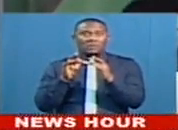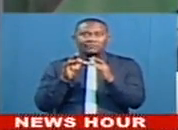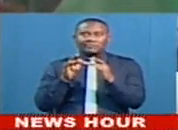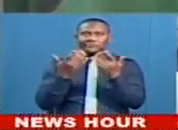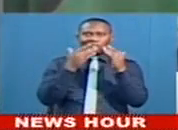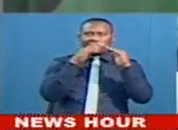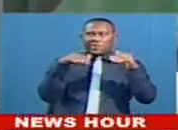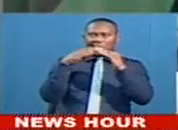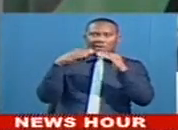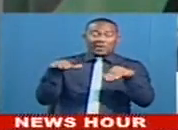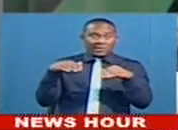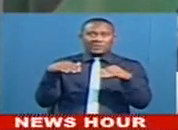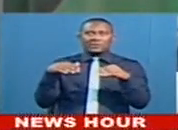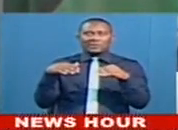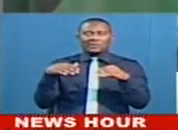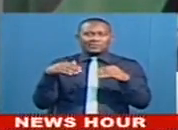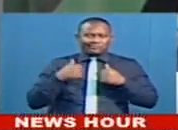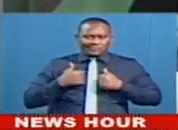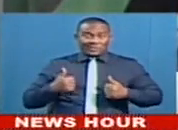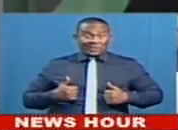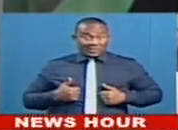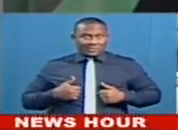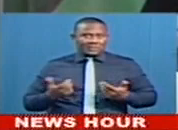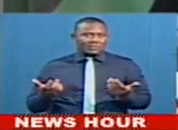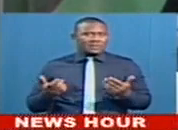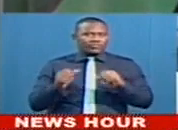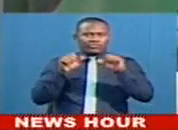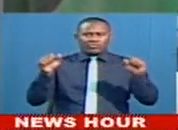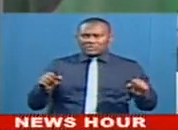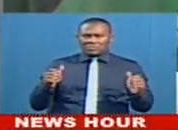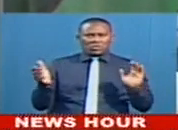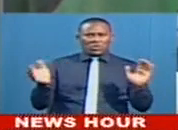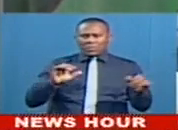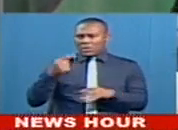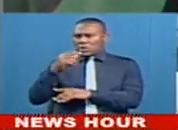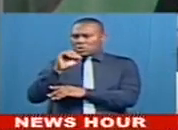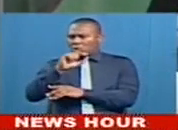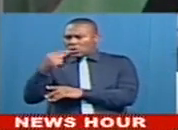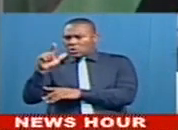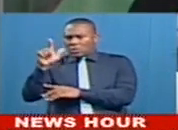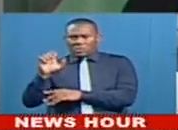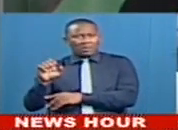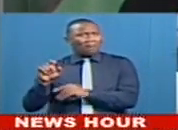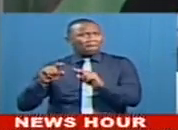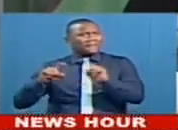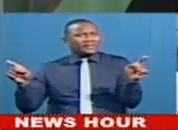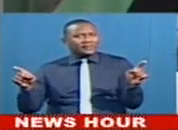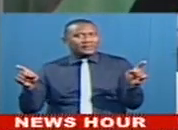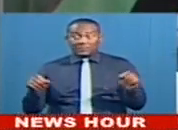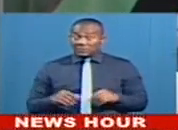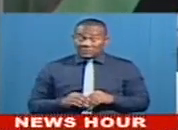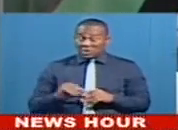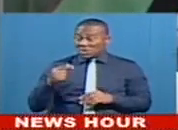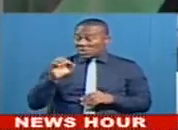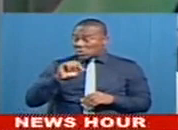is independent of Google and any other mapping tool. Google will not